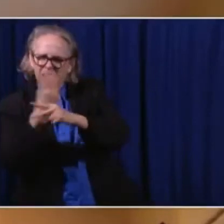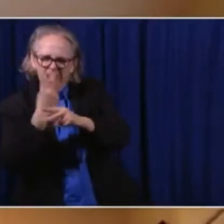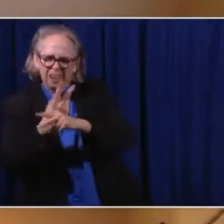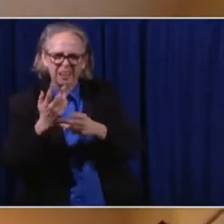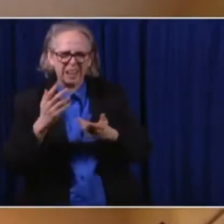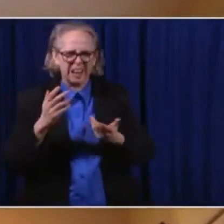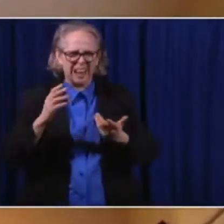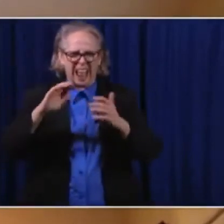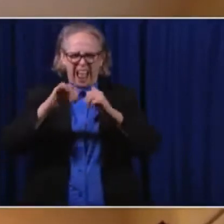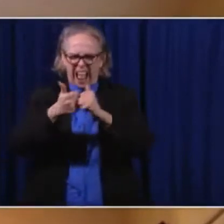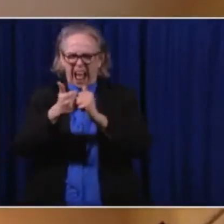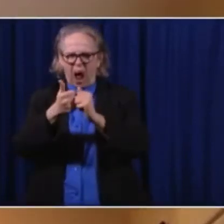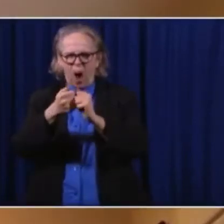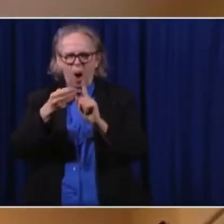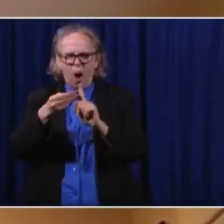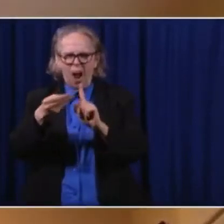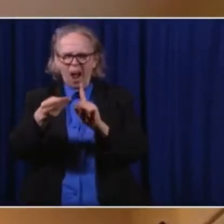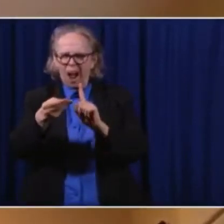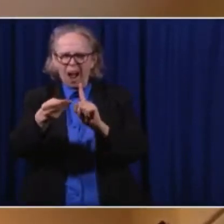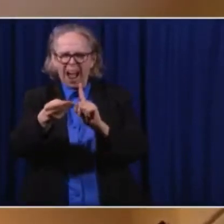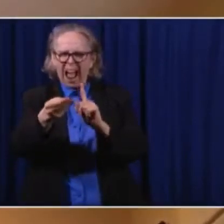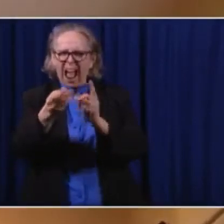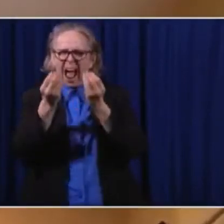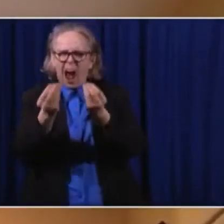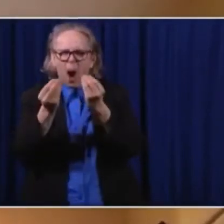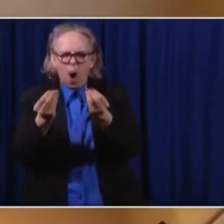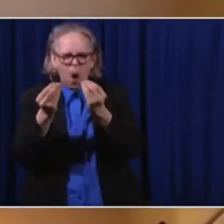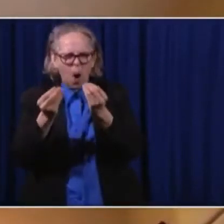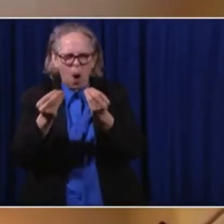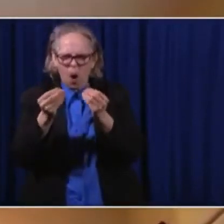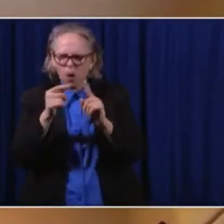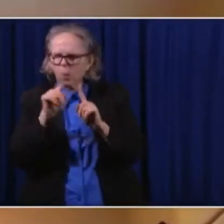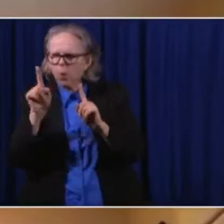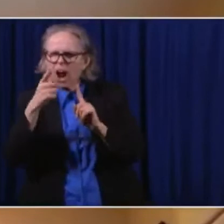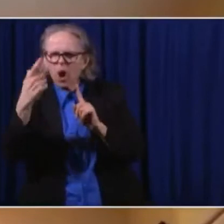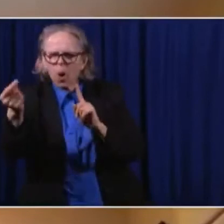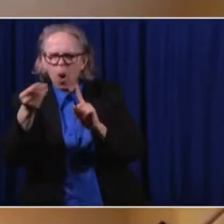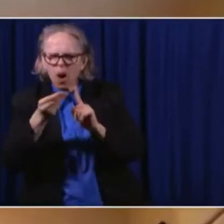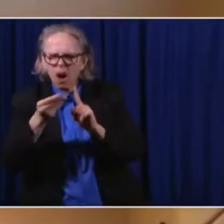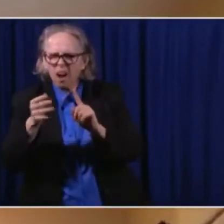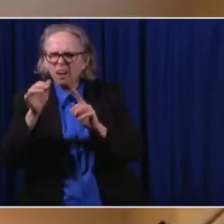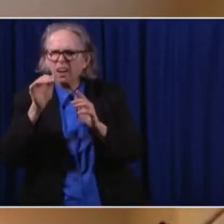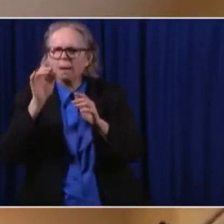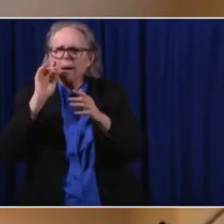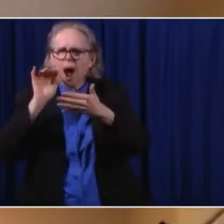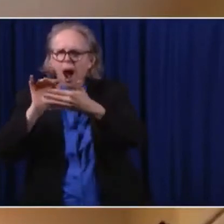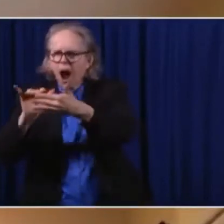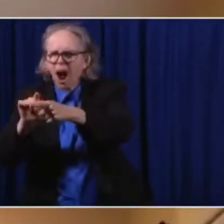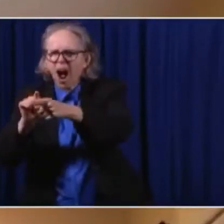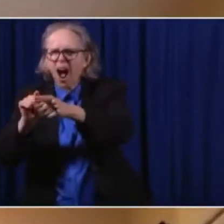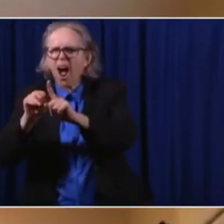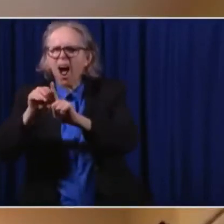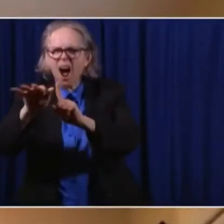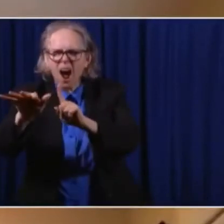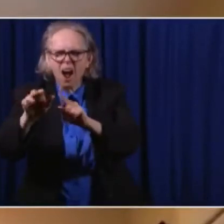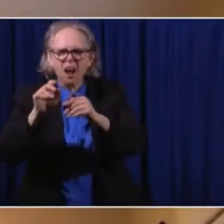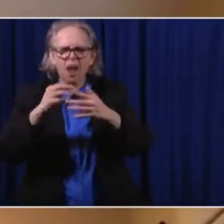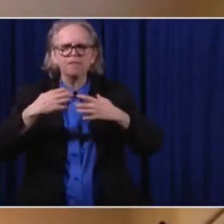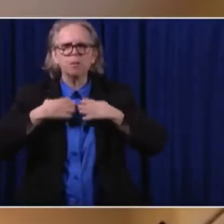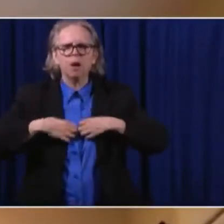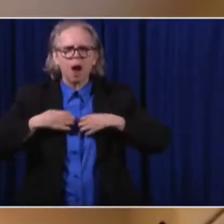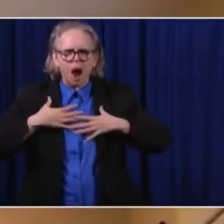it is absolutely evident that this is a respiratory virus not unlike the flu, and that we